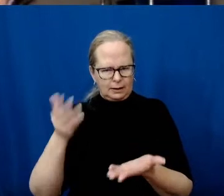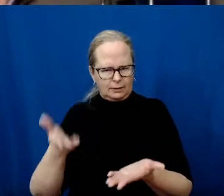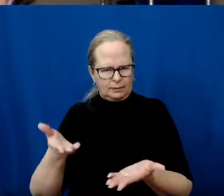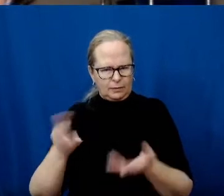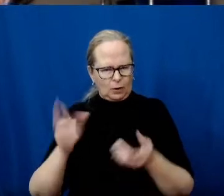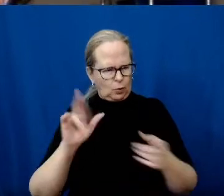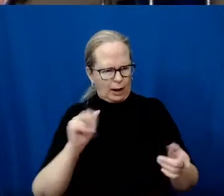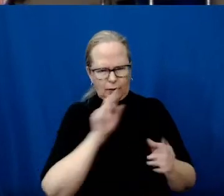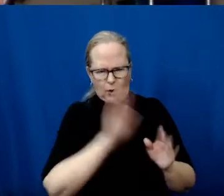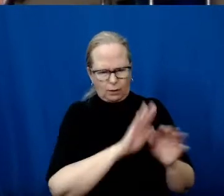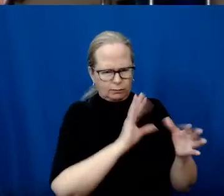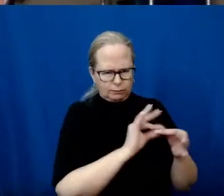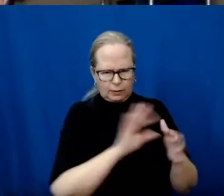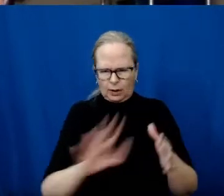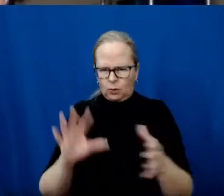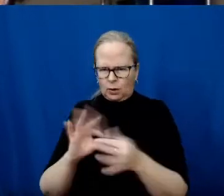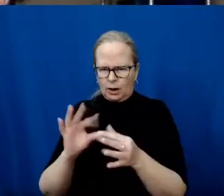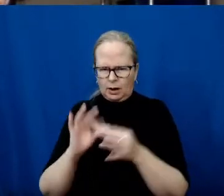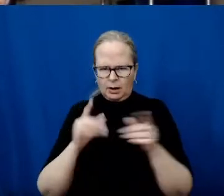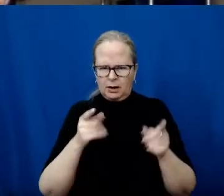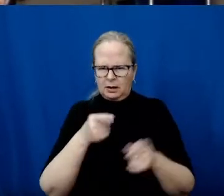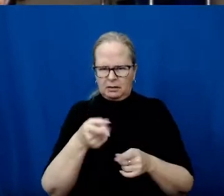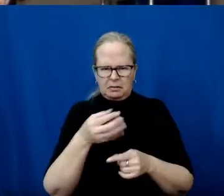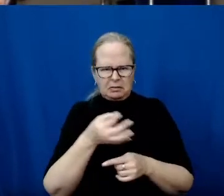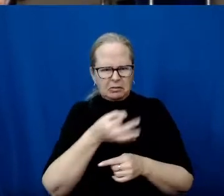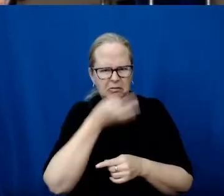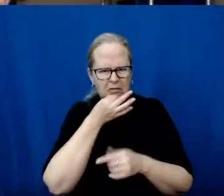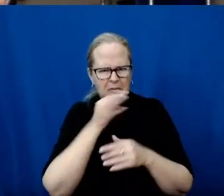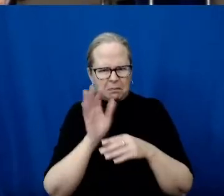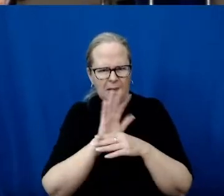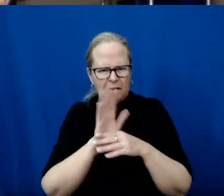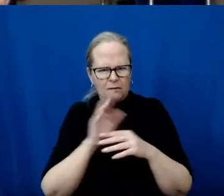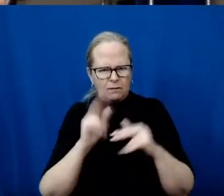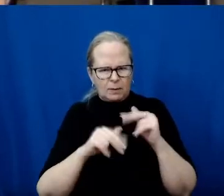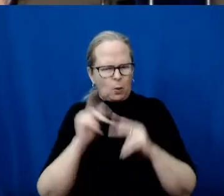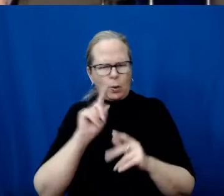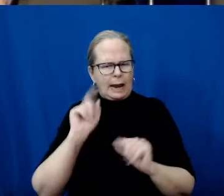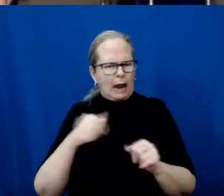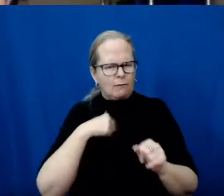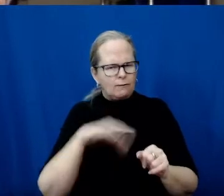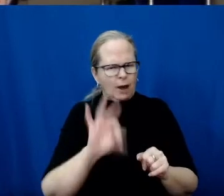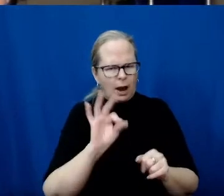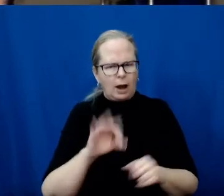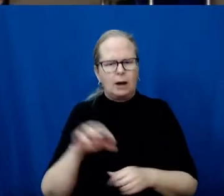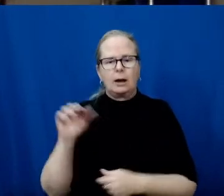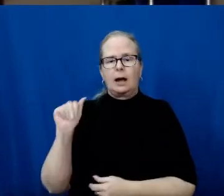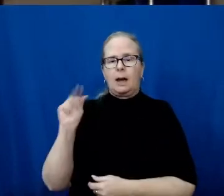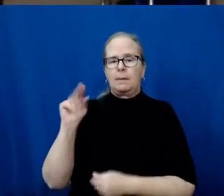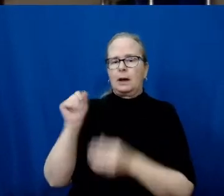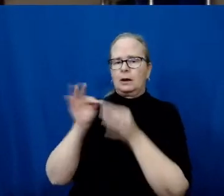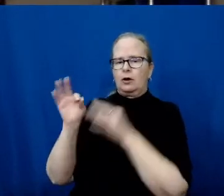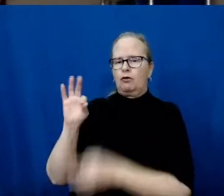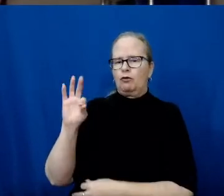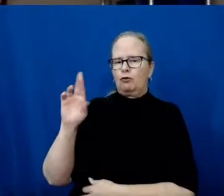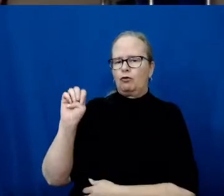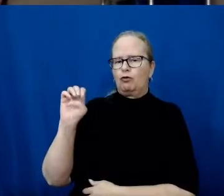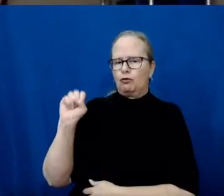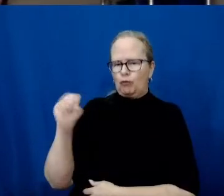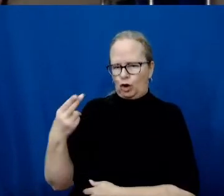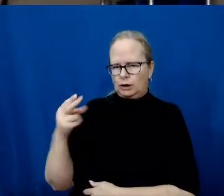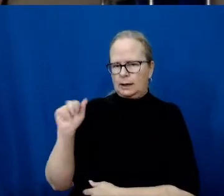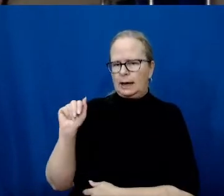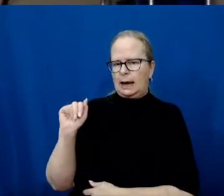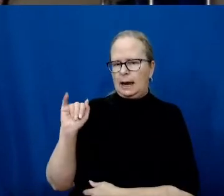So we've got them on, it's Fresh Air Schools on YouTube. And then we also have our Fresh Air